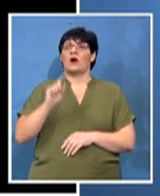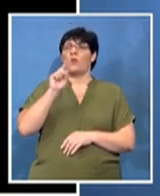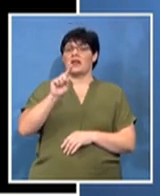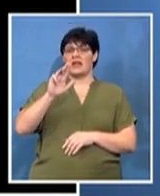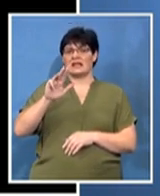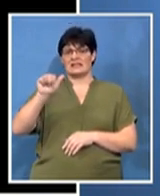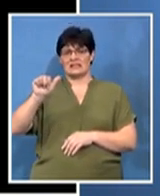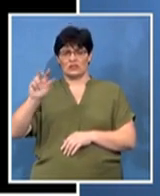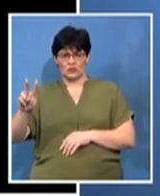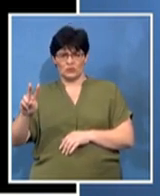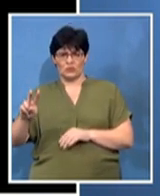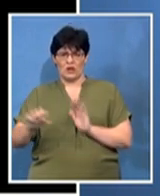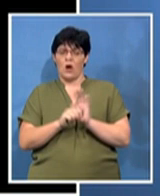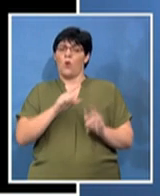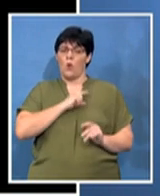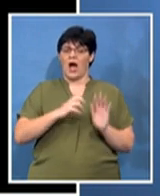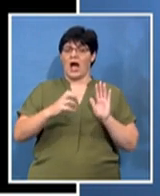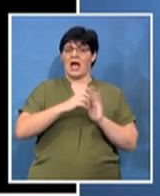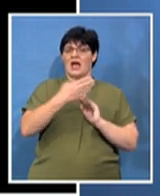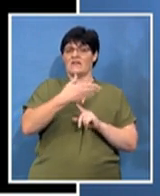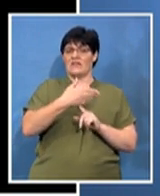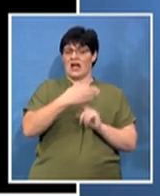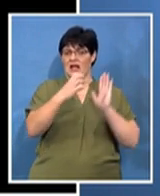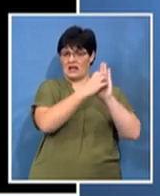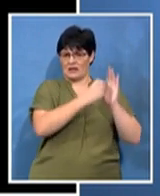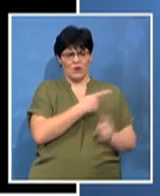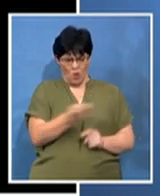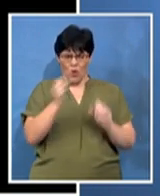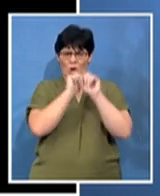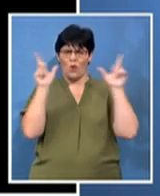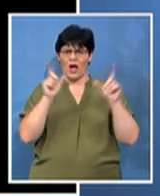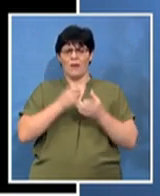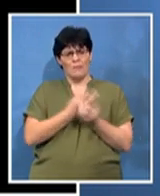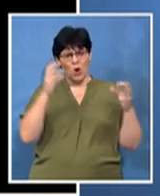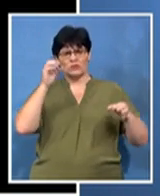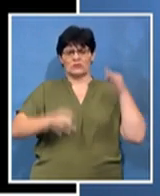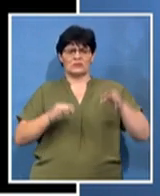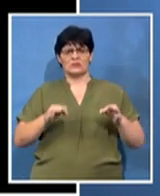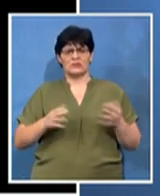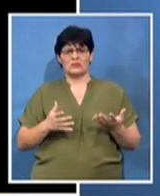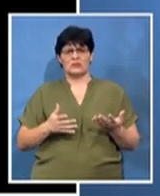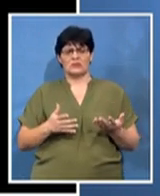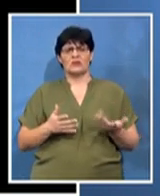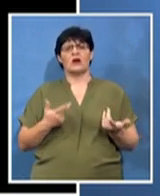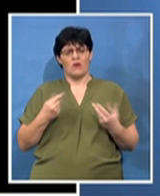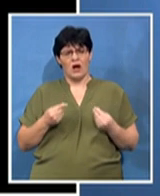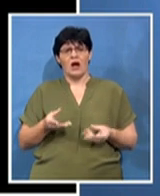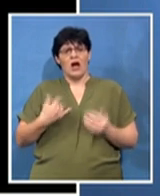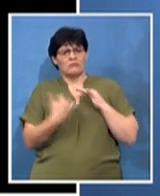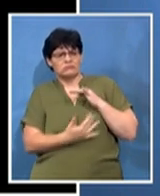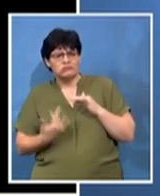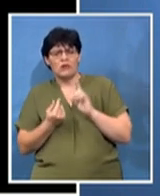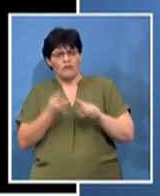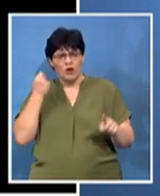that all South Africans are aware that most political parties in the country draw inspiration from the South African flag. That's what unites us as South